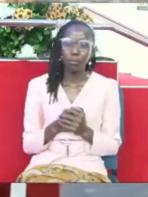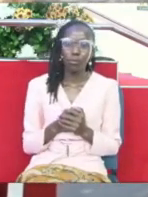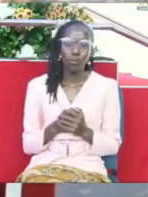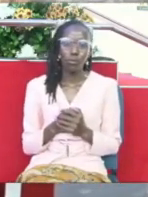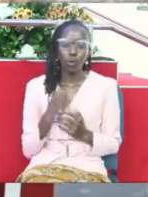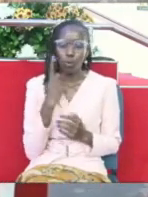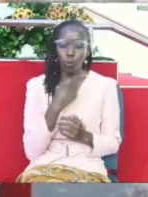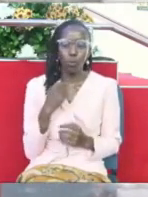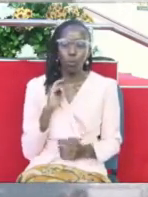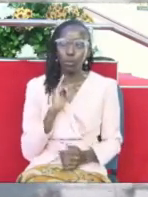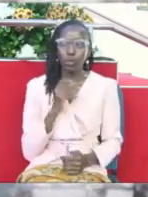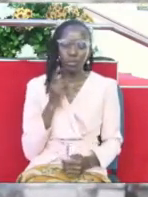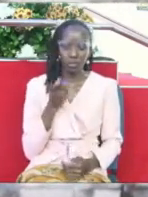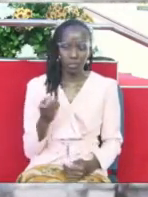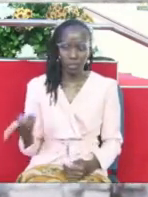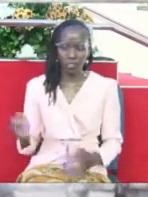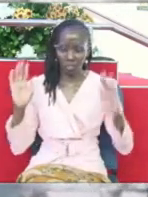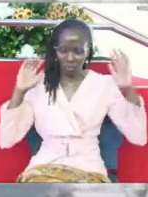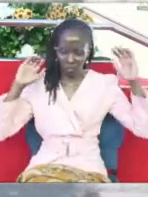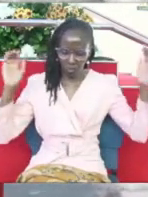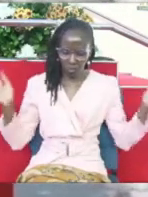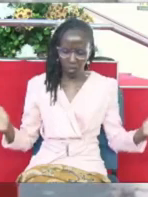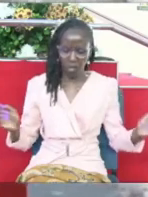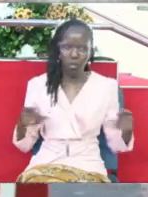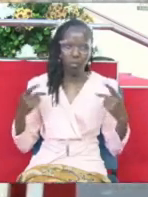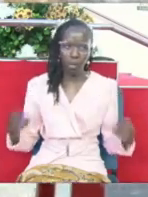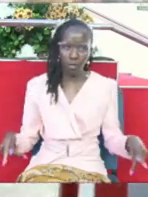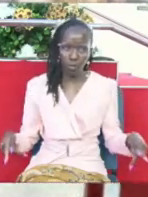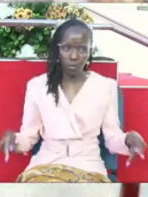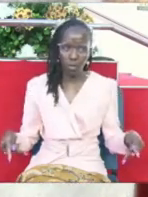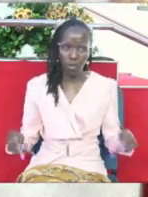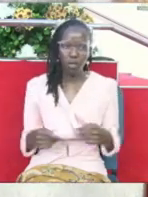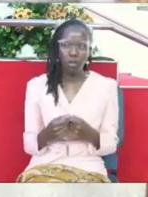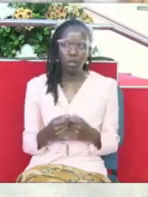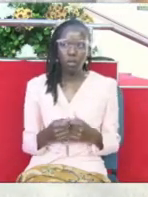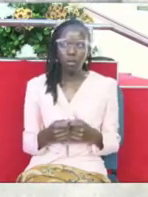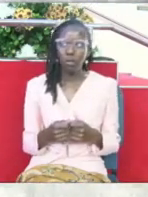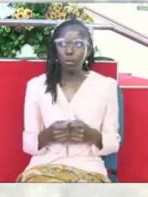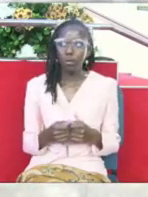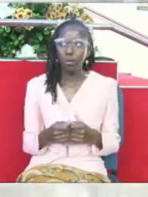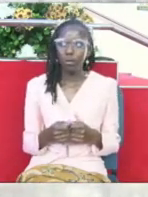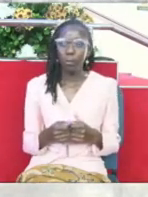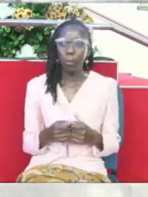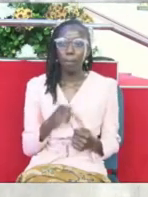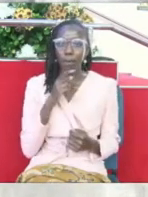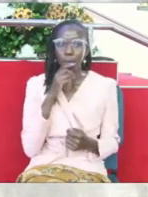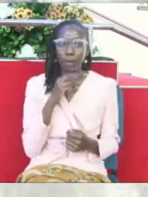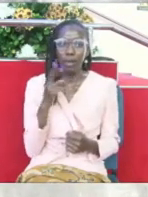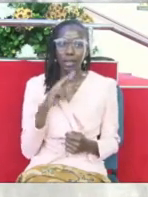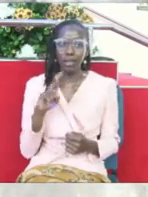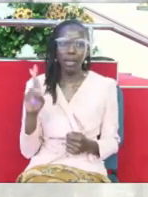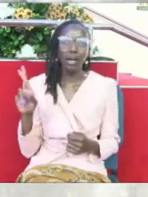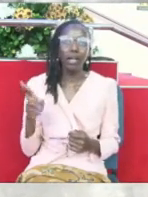Yesu asifiwe. Amen. Just like in the African society. Kama ilivyo kwenye Afrika. Men are a symbol of security. Wanaume ni ishara